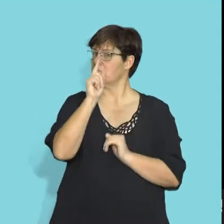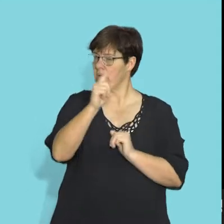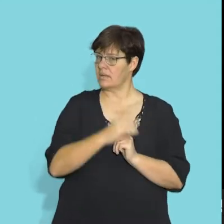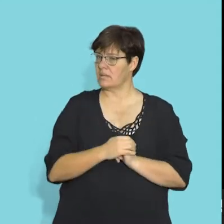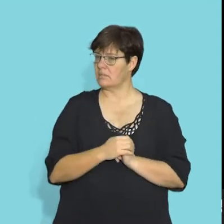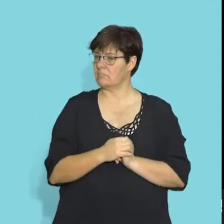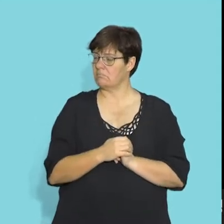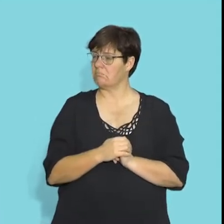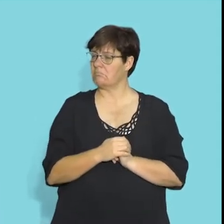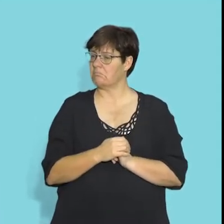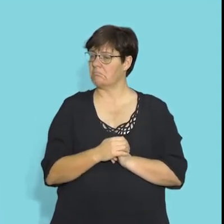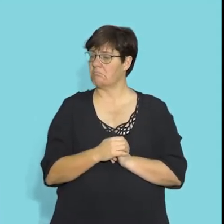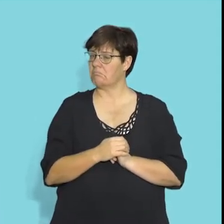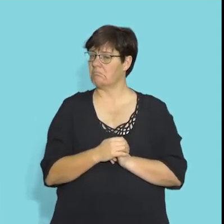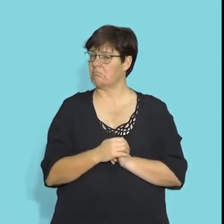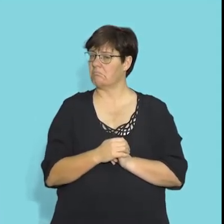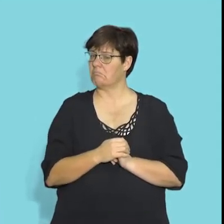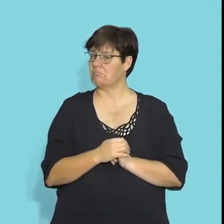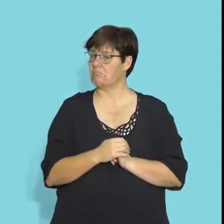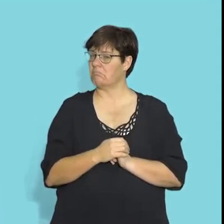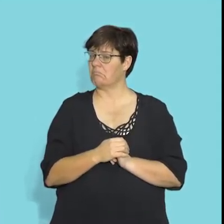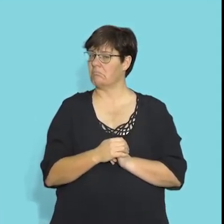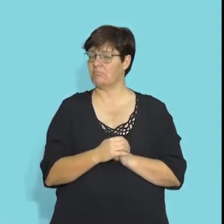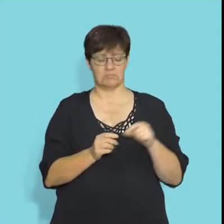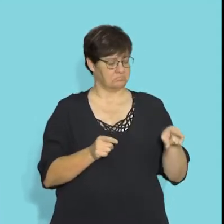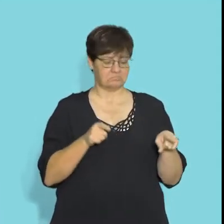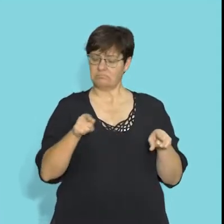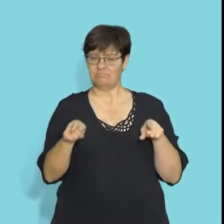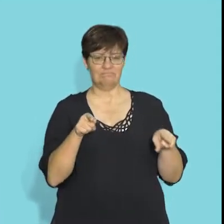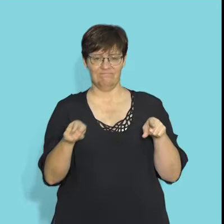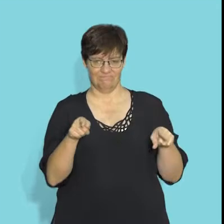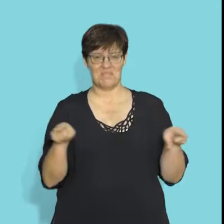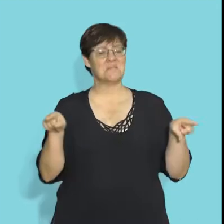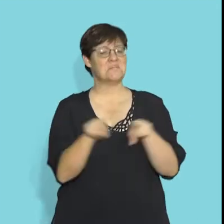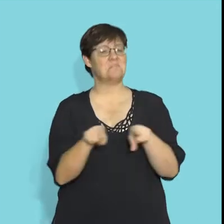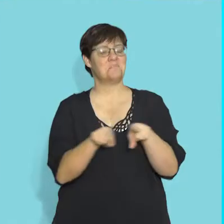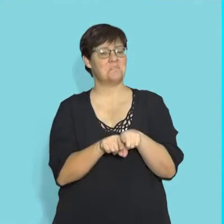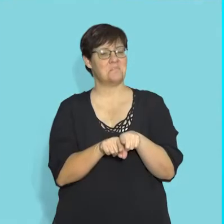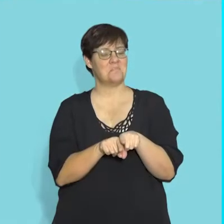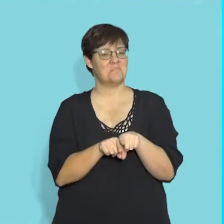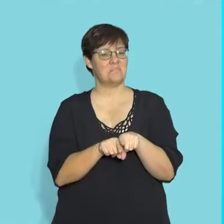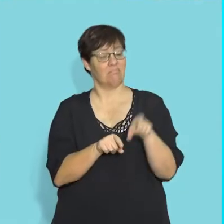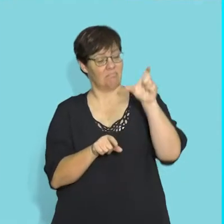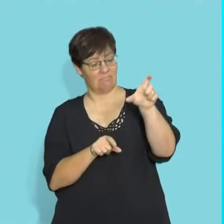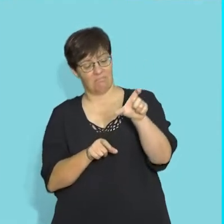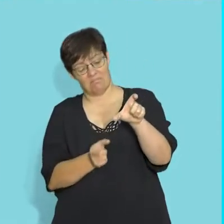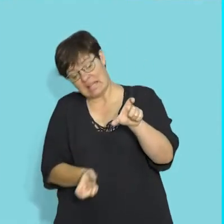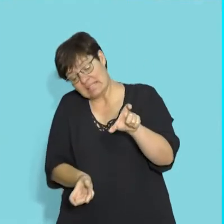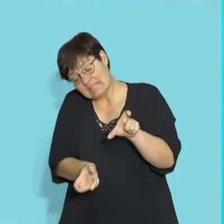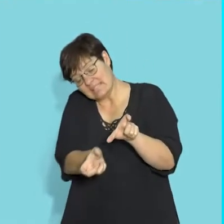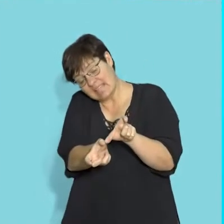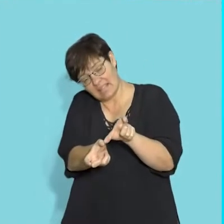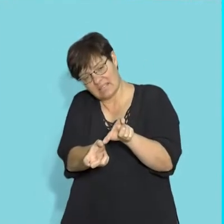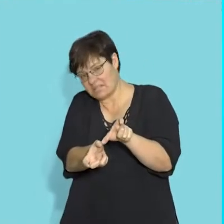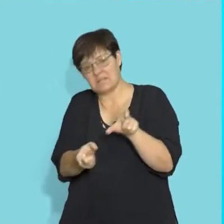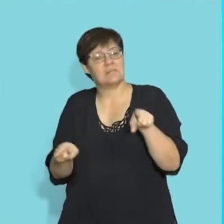get a gradient that is also equal to minus 1. And so the gradient, the steepness on the first section, was the same steepness